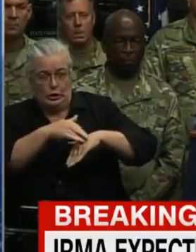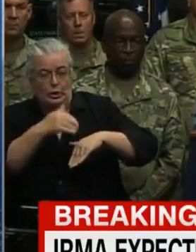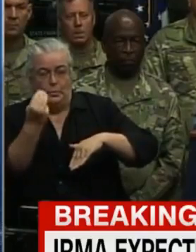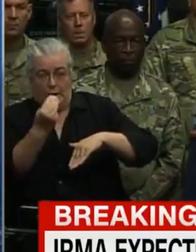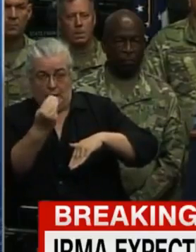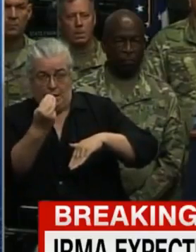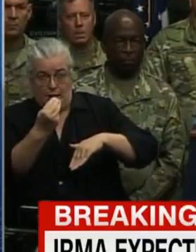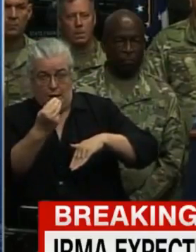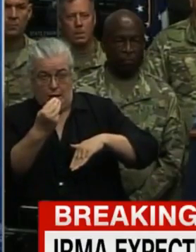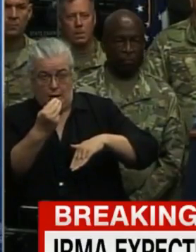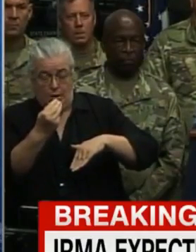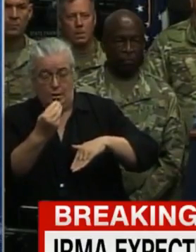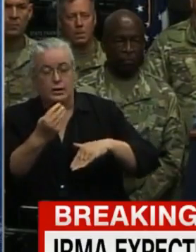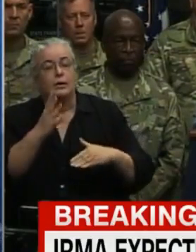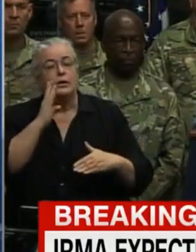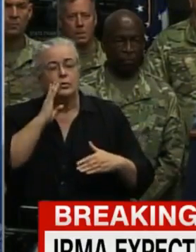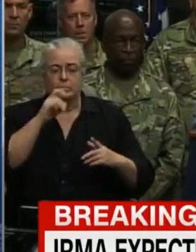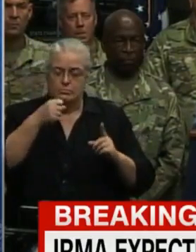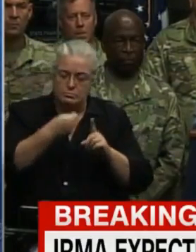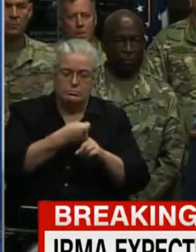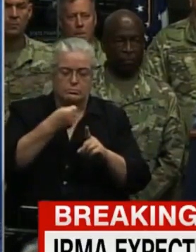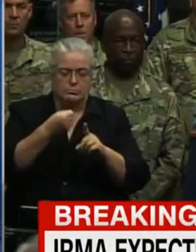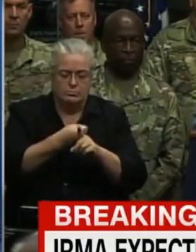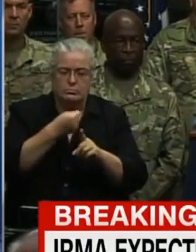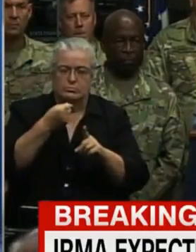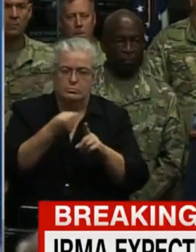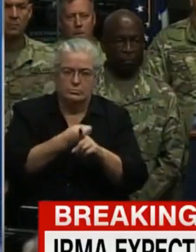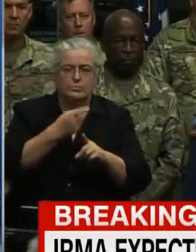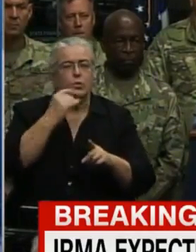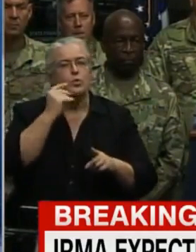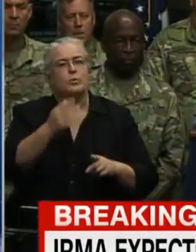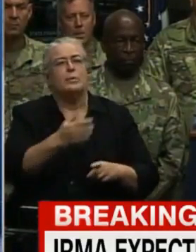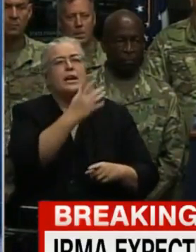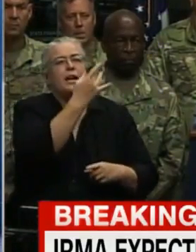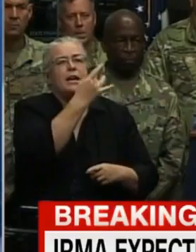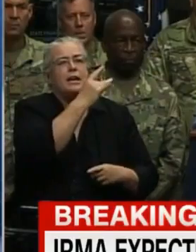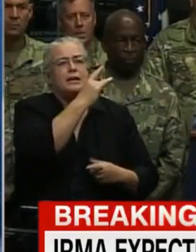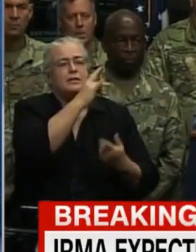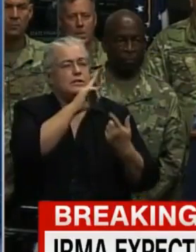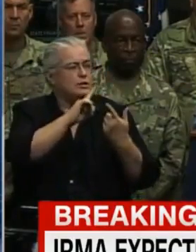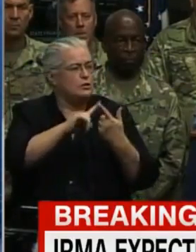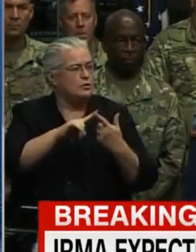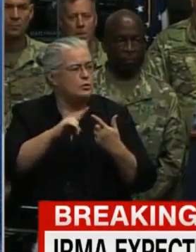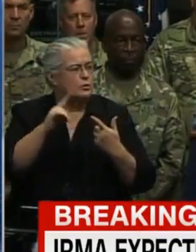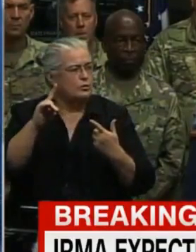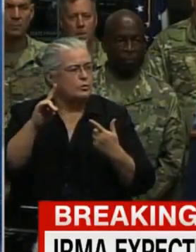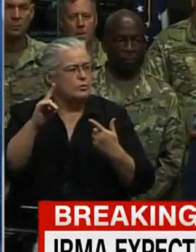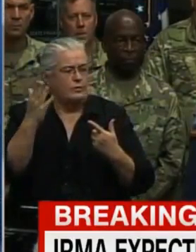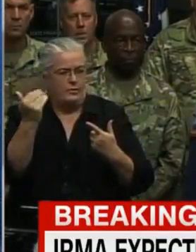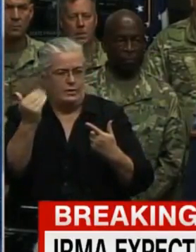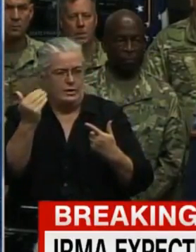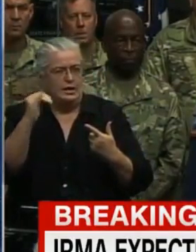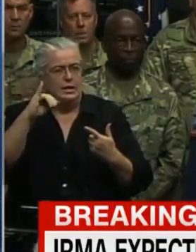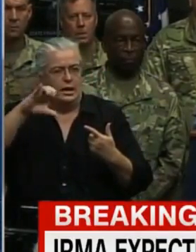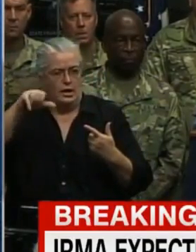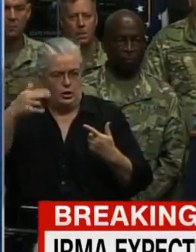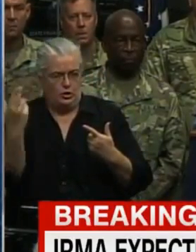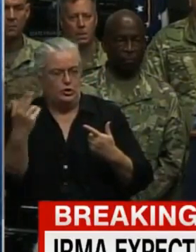storm. There will be 18 to 15 inches of rain across the state and up to 25 inches in the Keys.